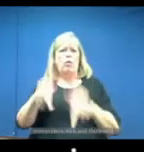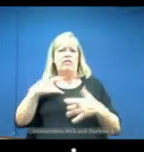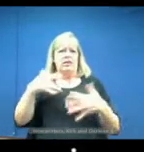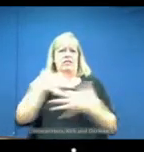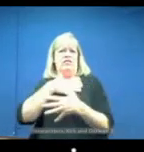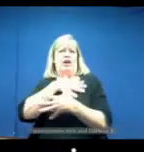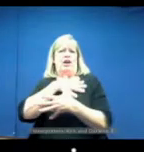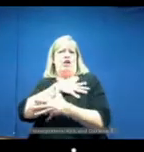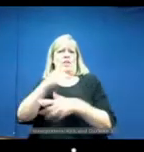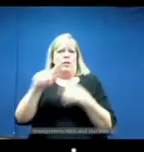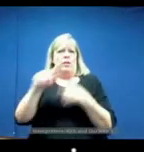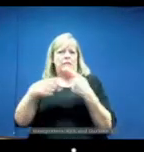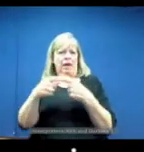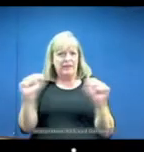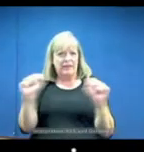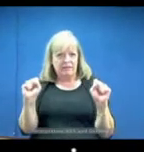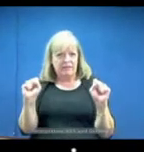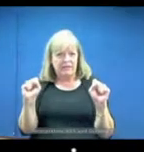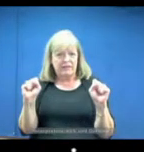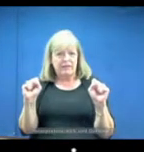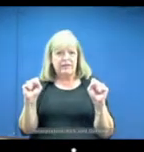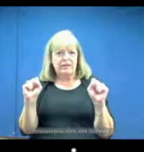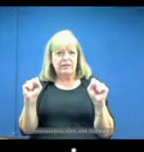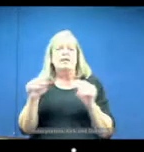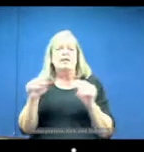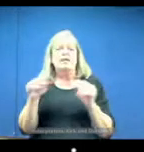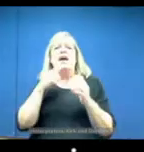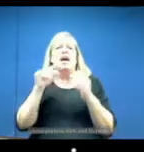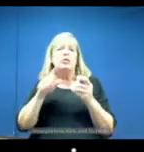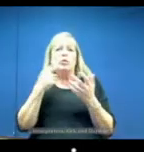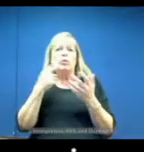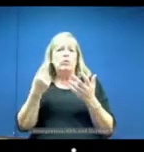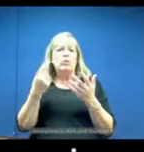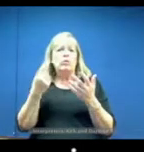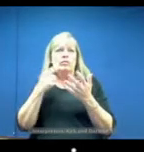And in some places, it could also include a family member's safety.